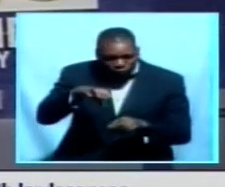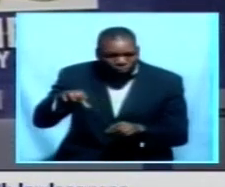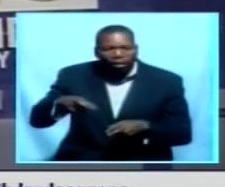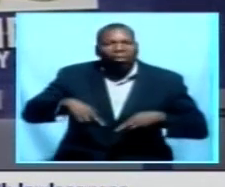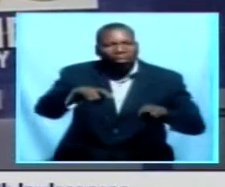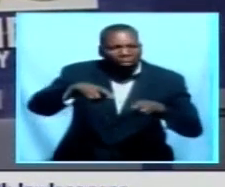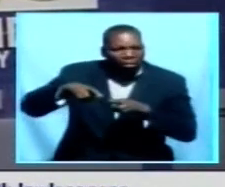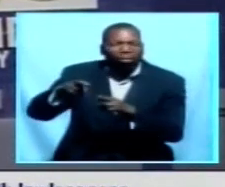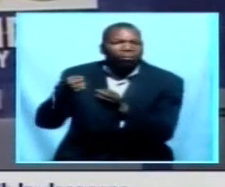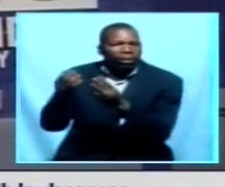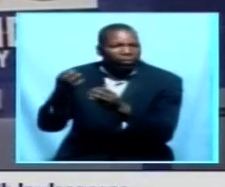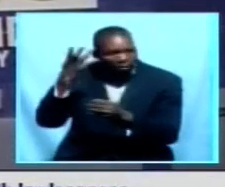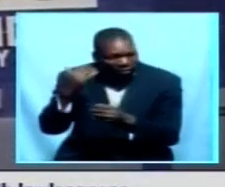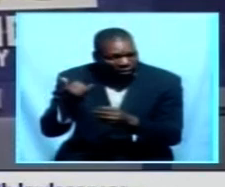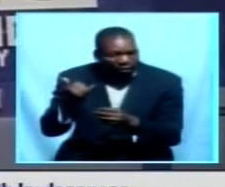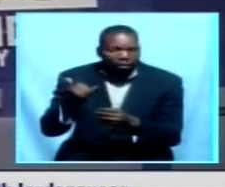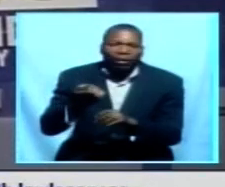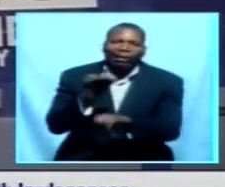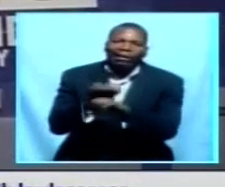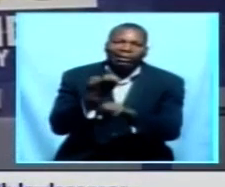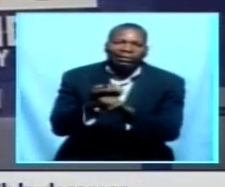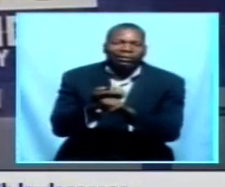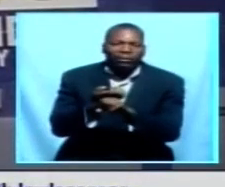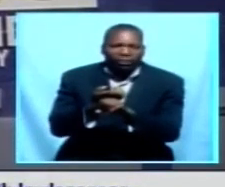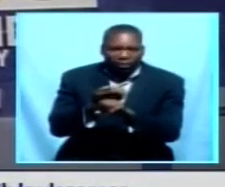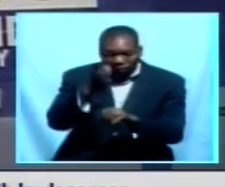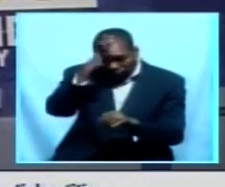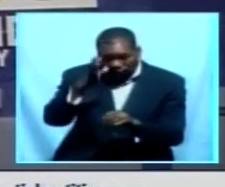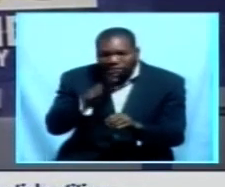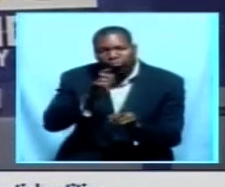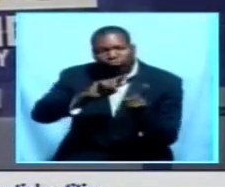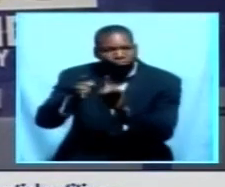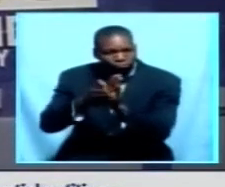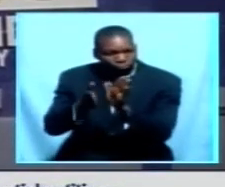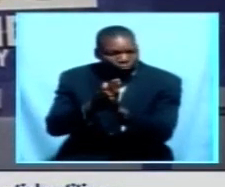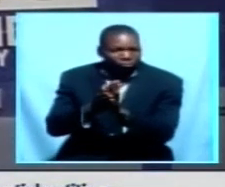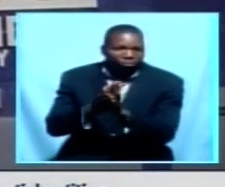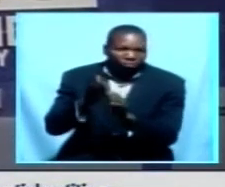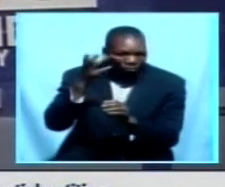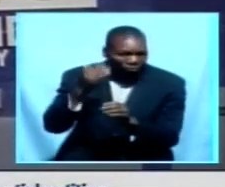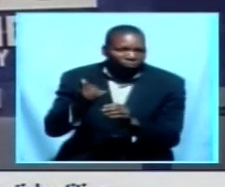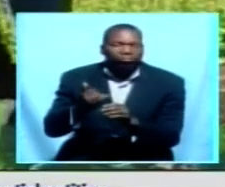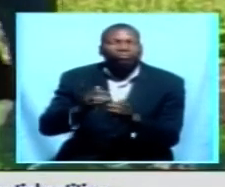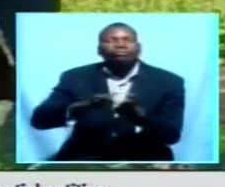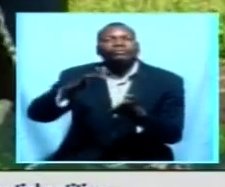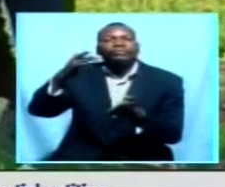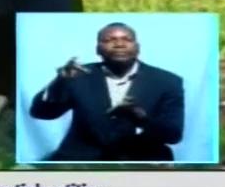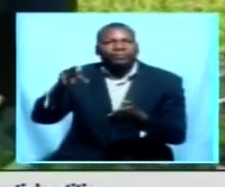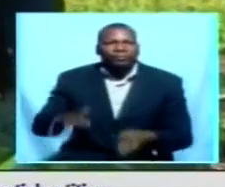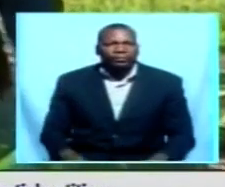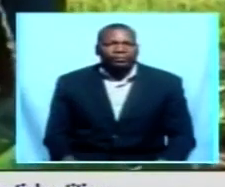their parents are unable to take them to school due to cost implications. Details in this report.